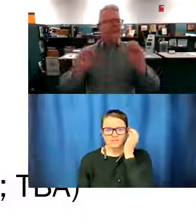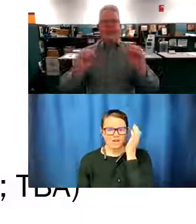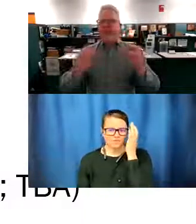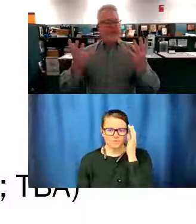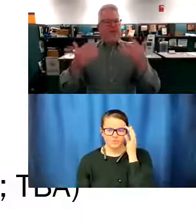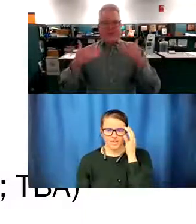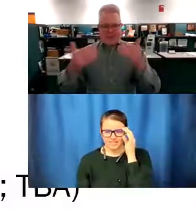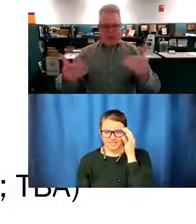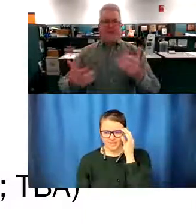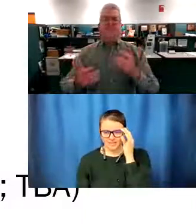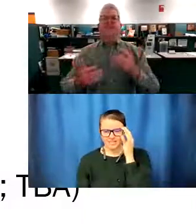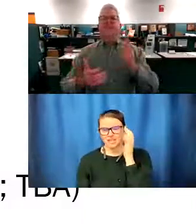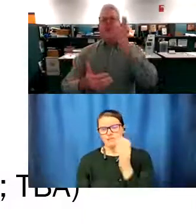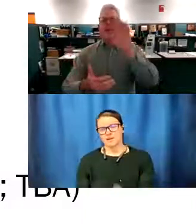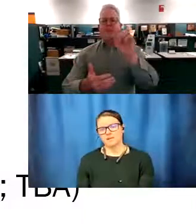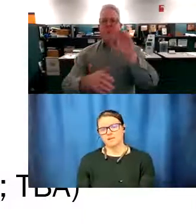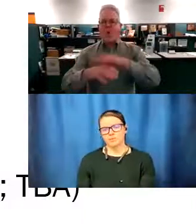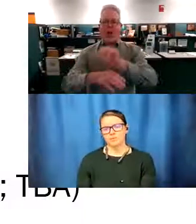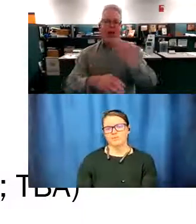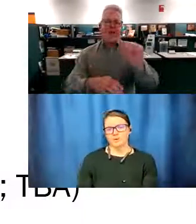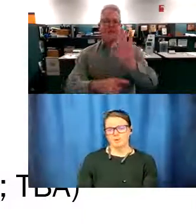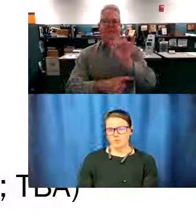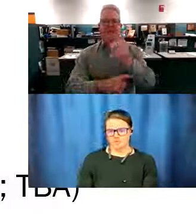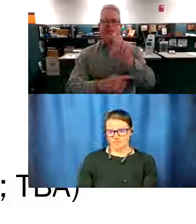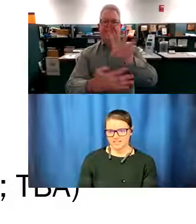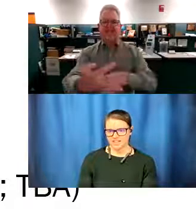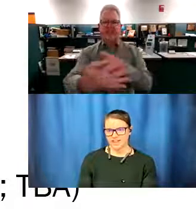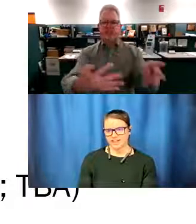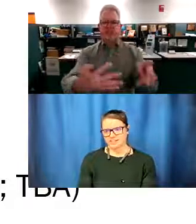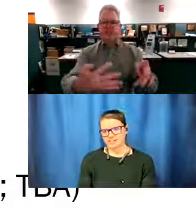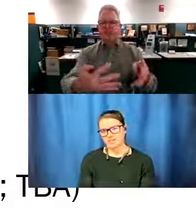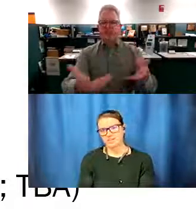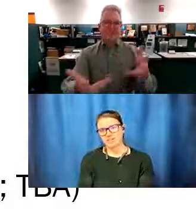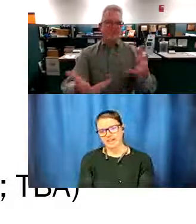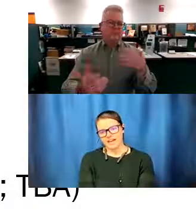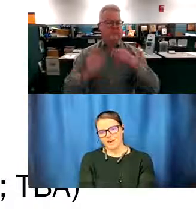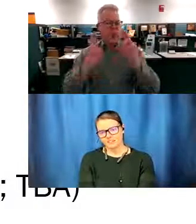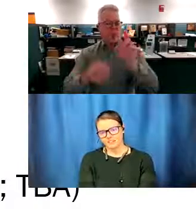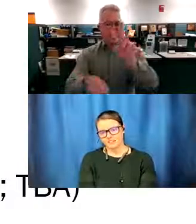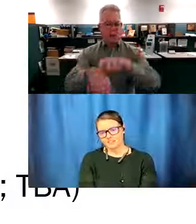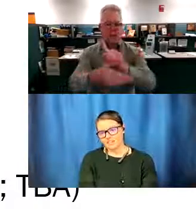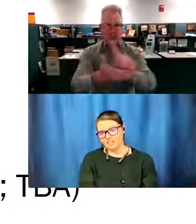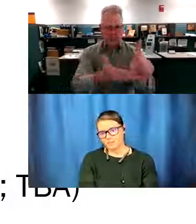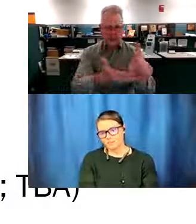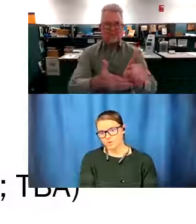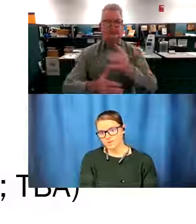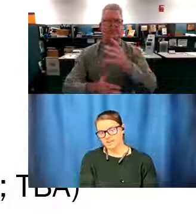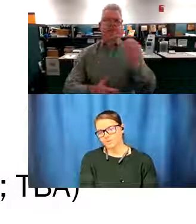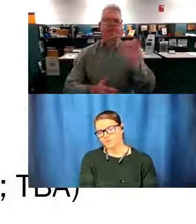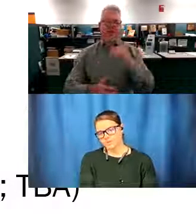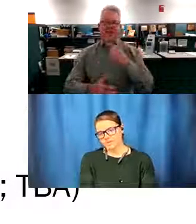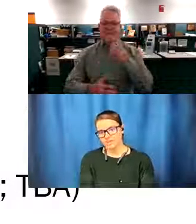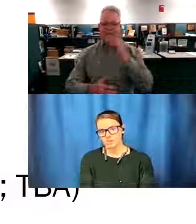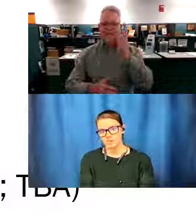A lot of it would be estimates, but we're moving forward with it and looking at our schedule. We're saying,